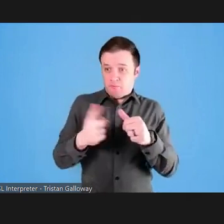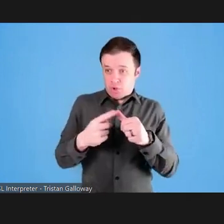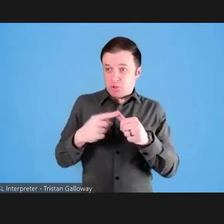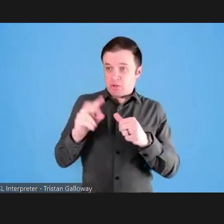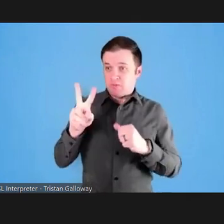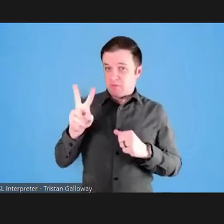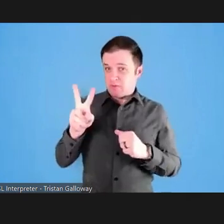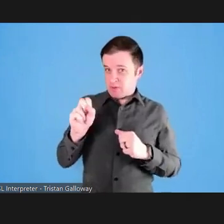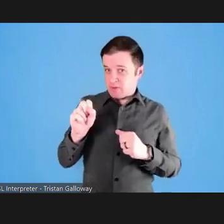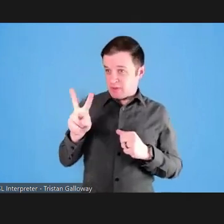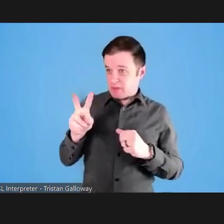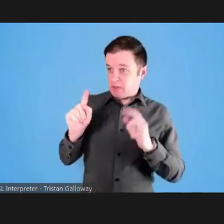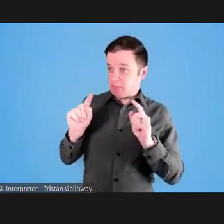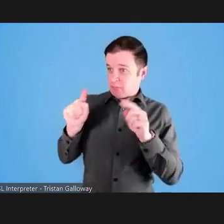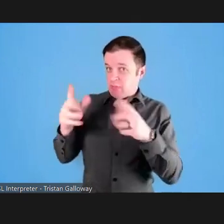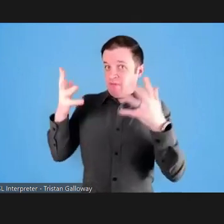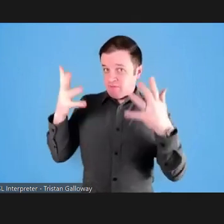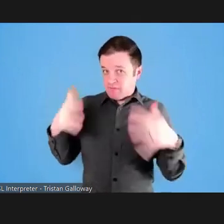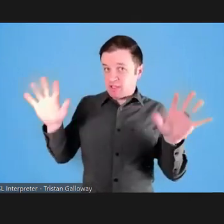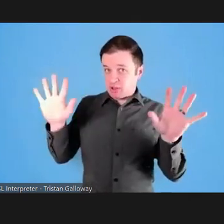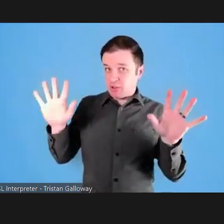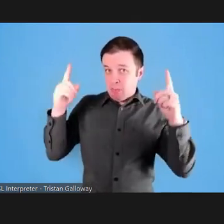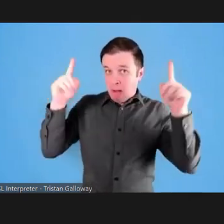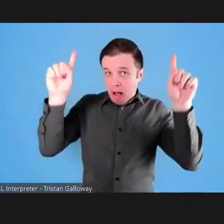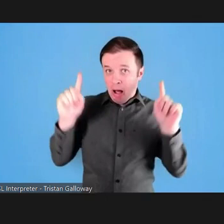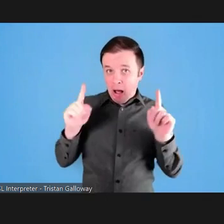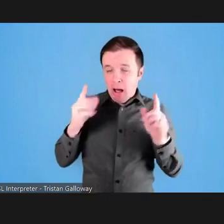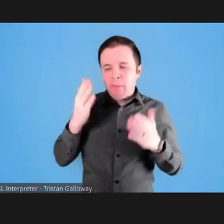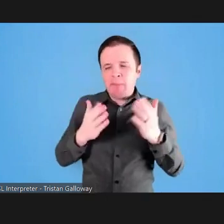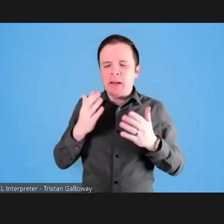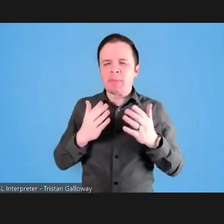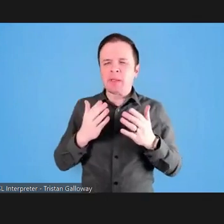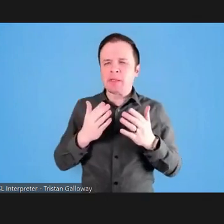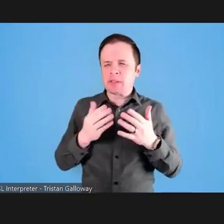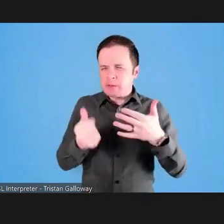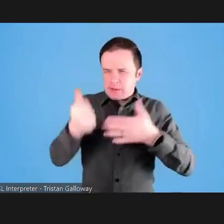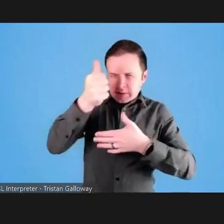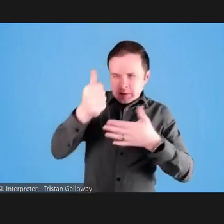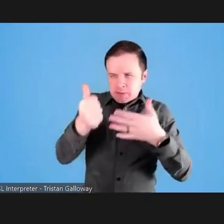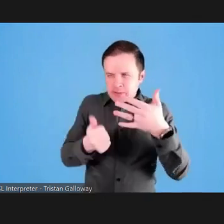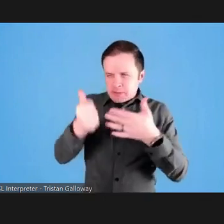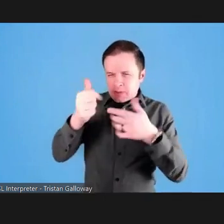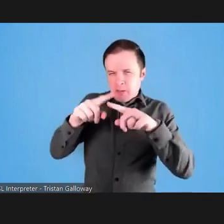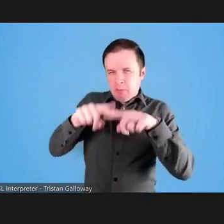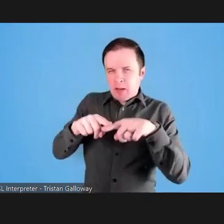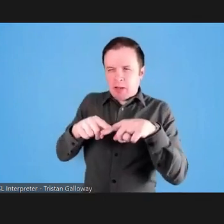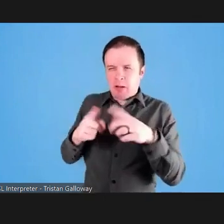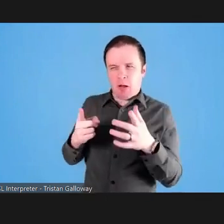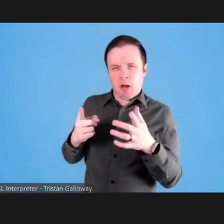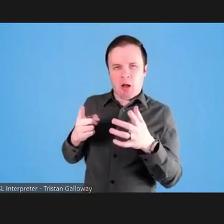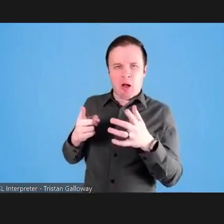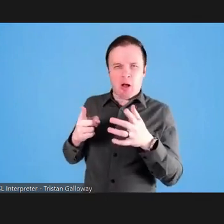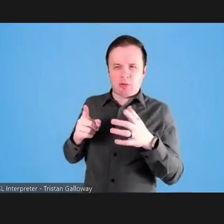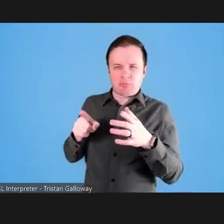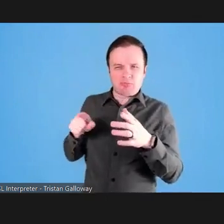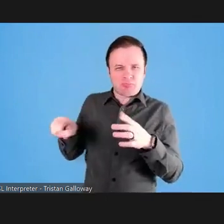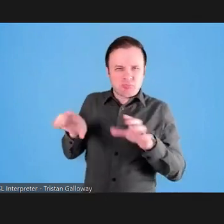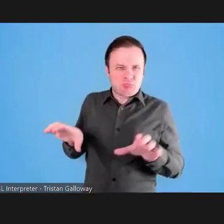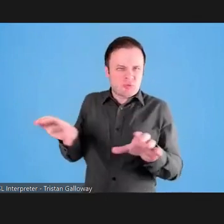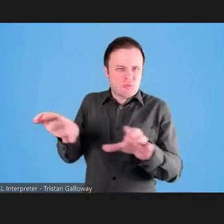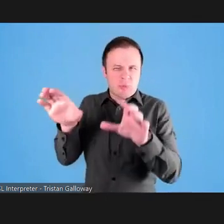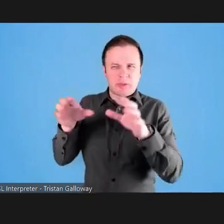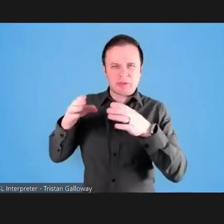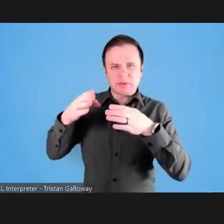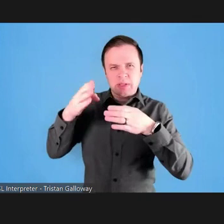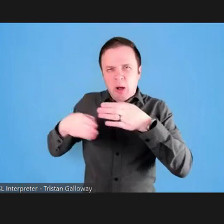virtual site visit, you may decide to prioritize according to their performance and outcomes. For example, focusing on those